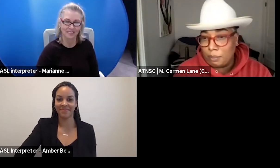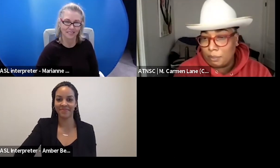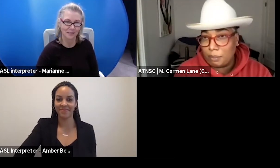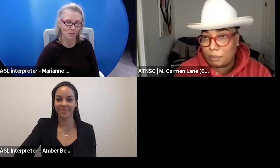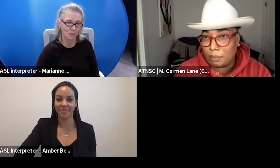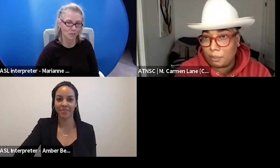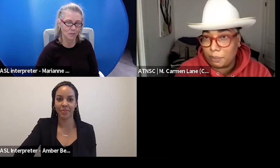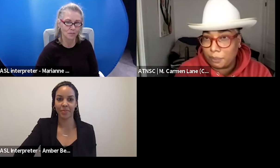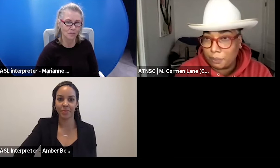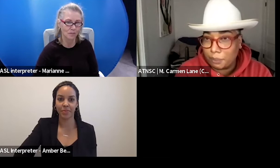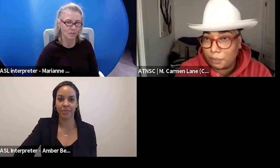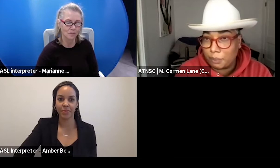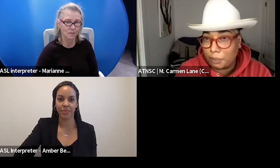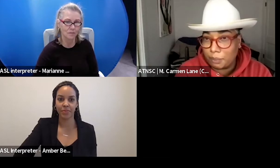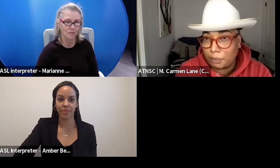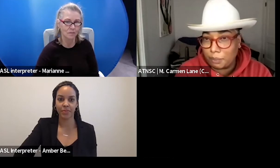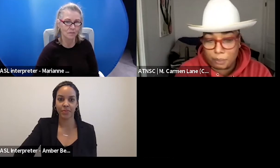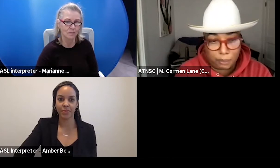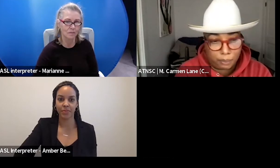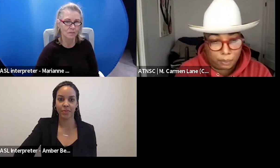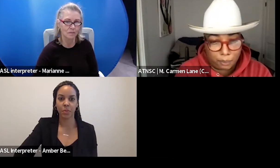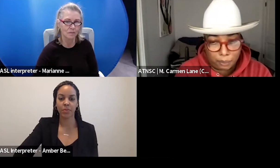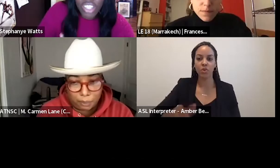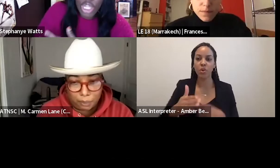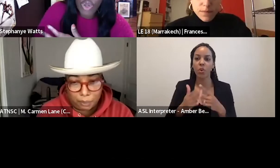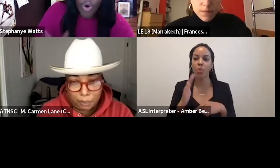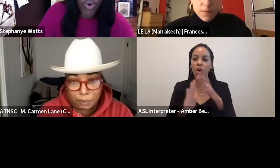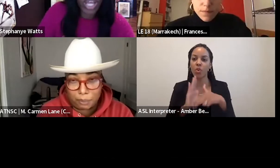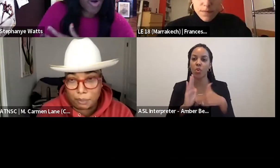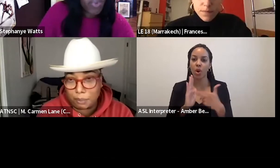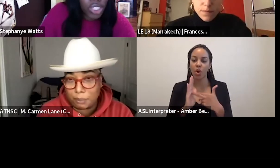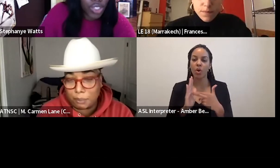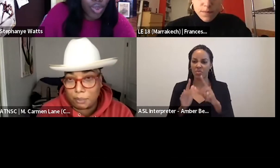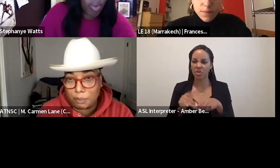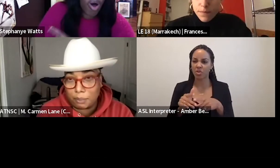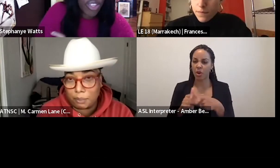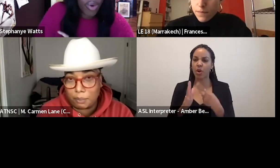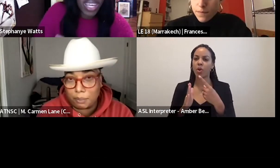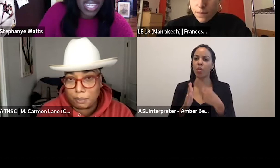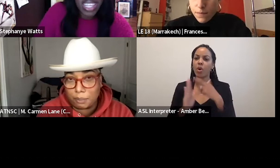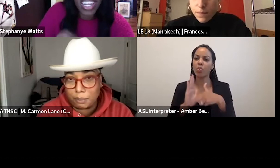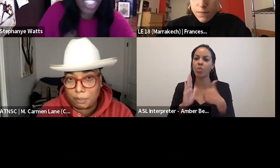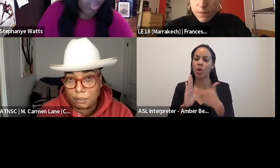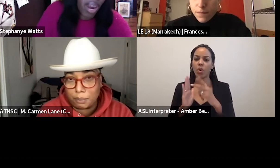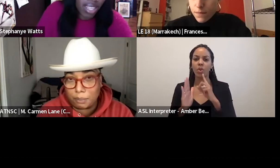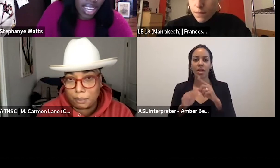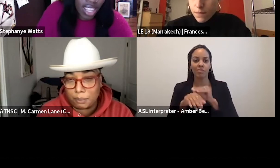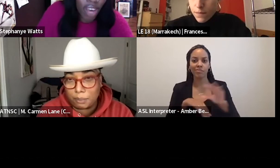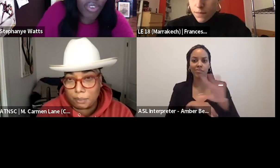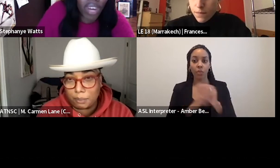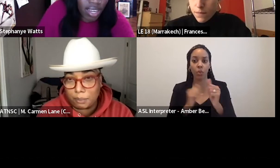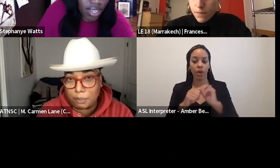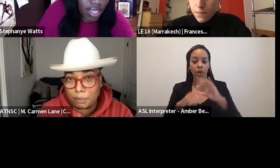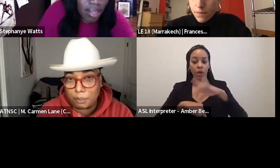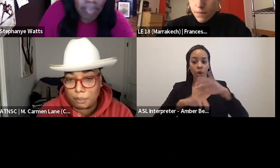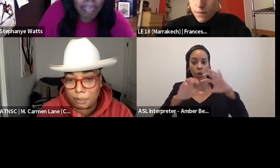of your organization play in addressing not just the local and global issues, but also in the selection process of